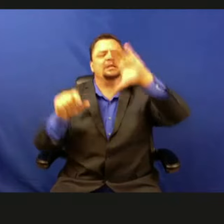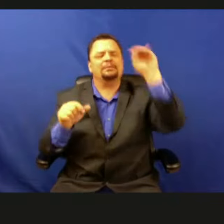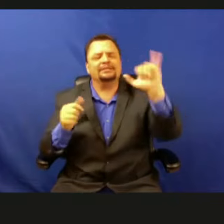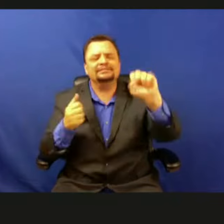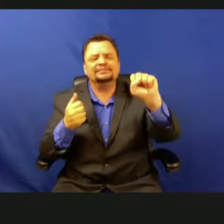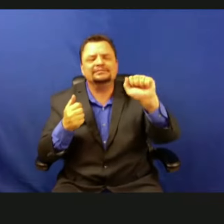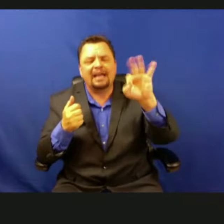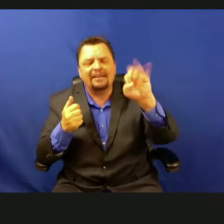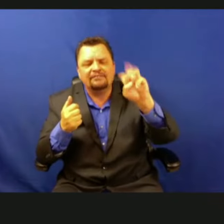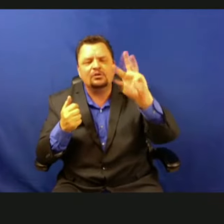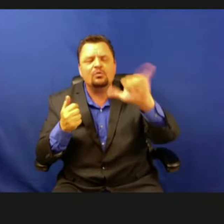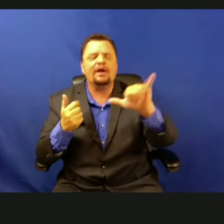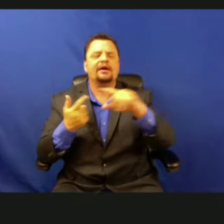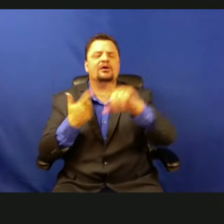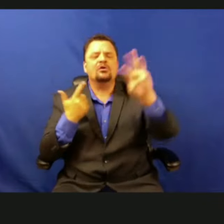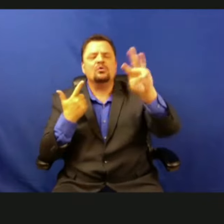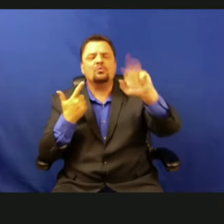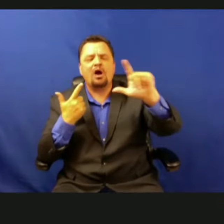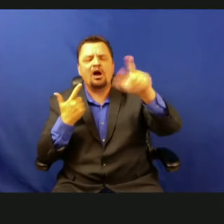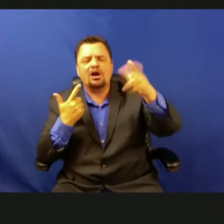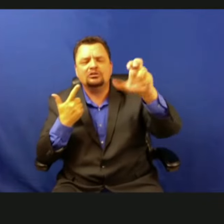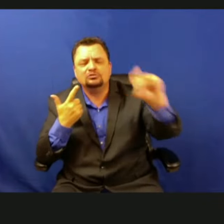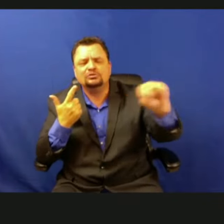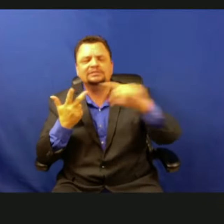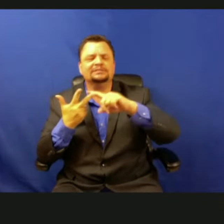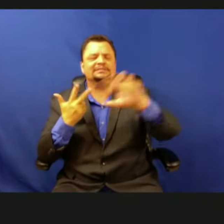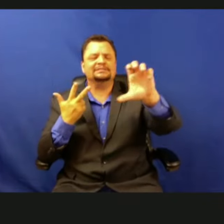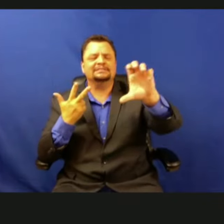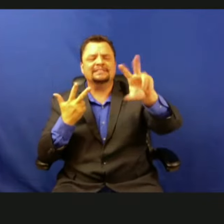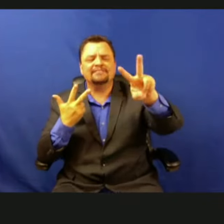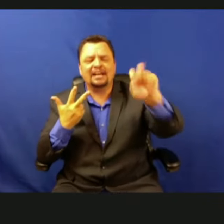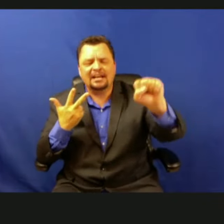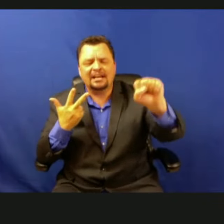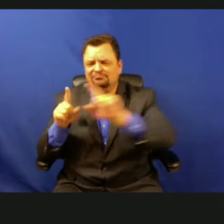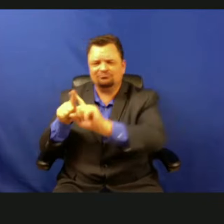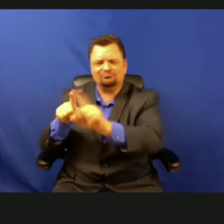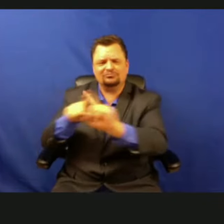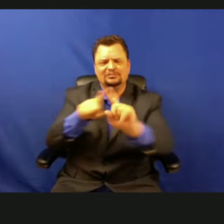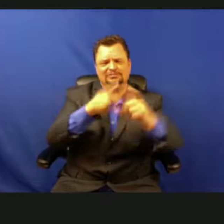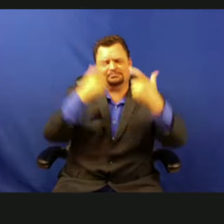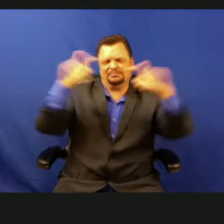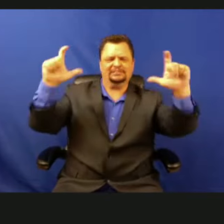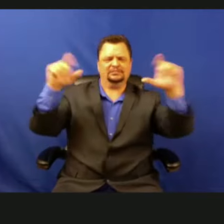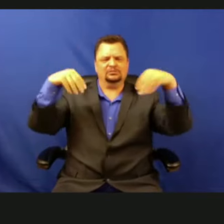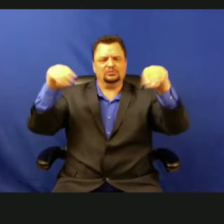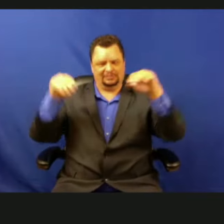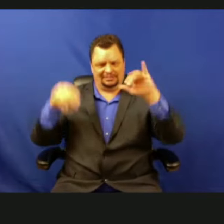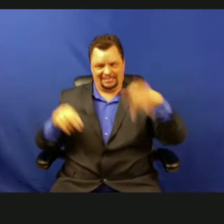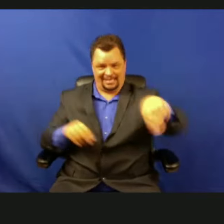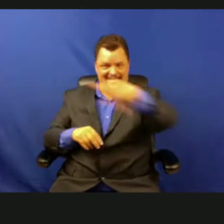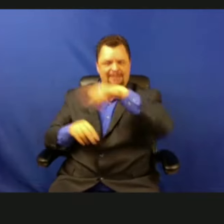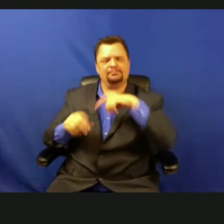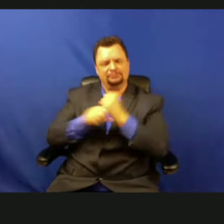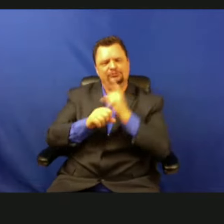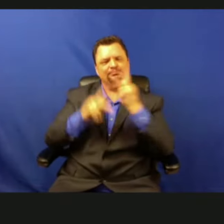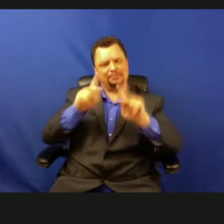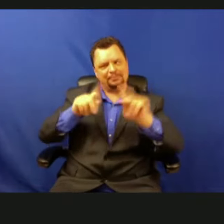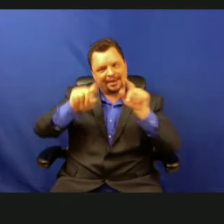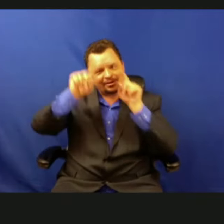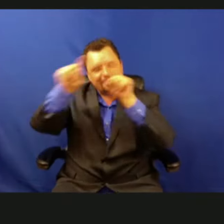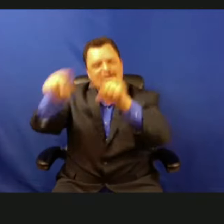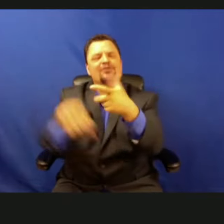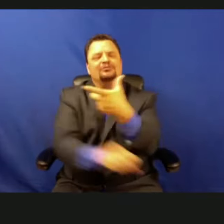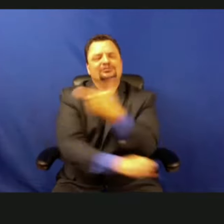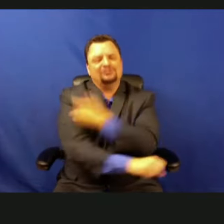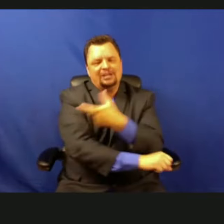about with regard to making sure that people's needs are met. Thank you. Our next question is from Jackie. Go